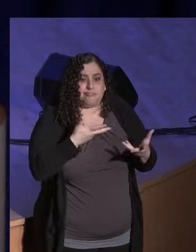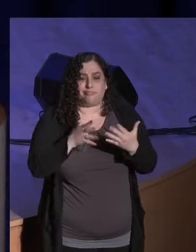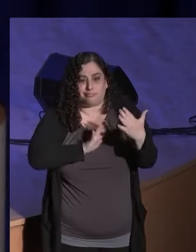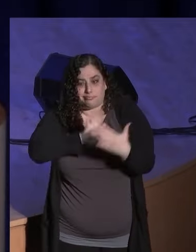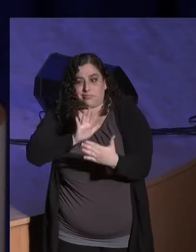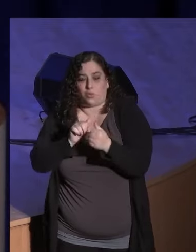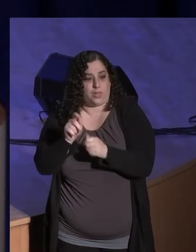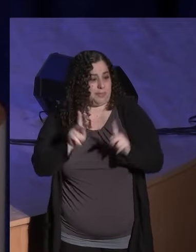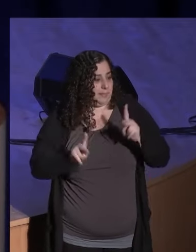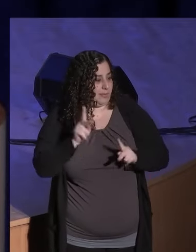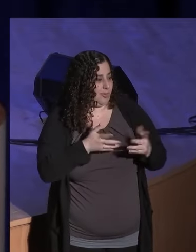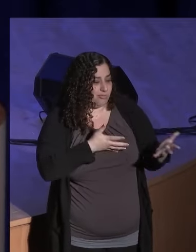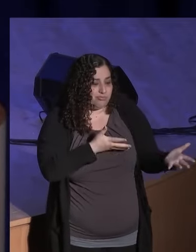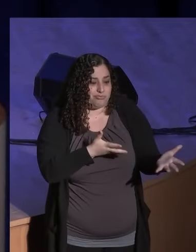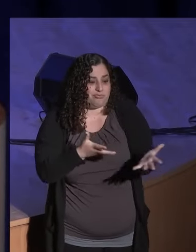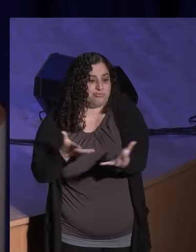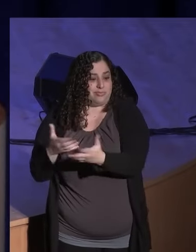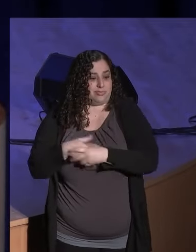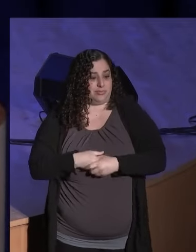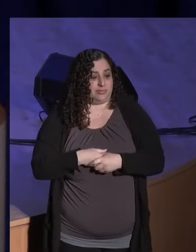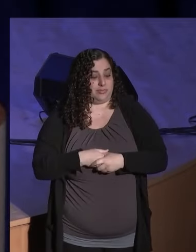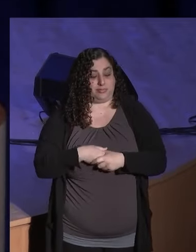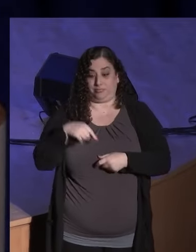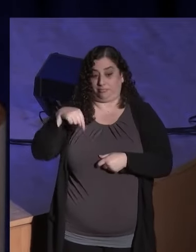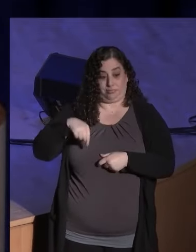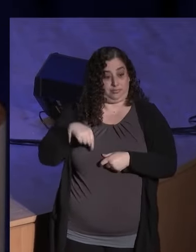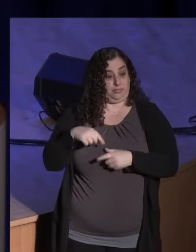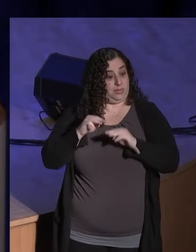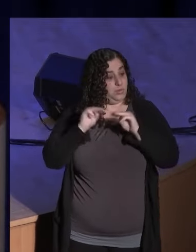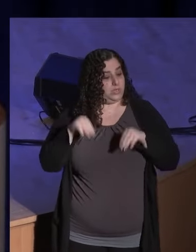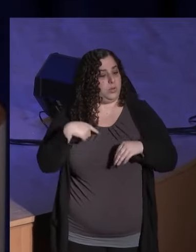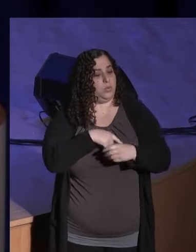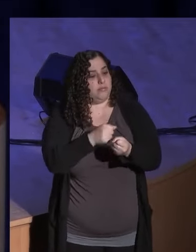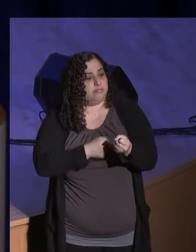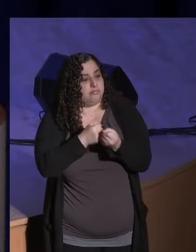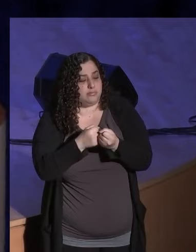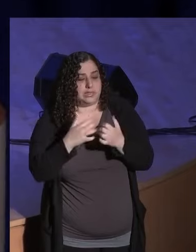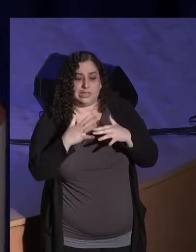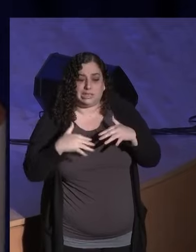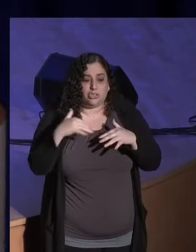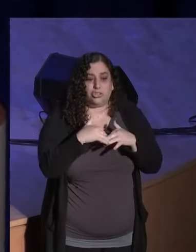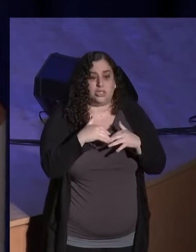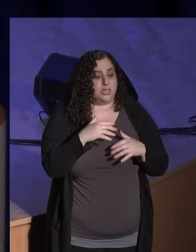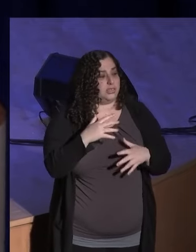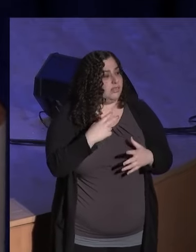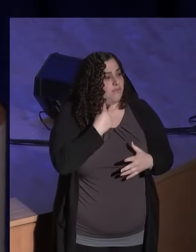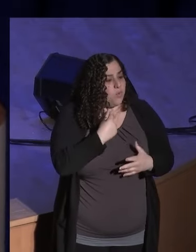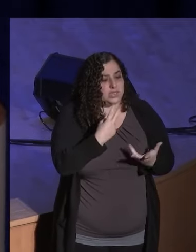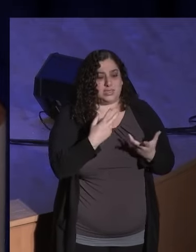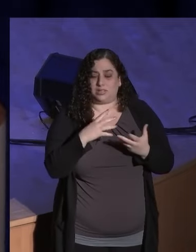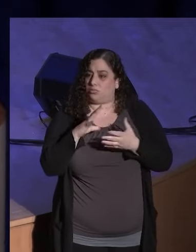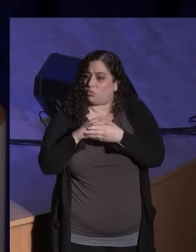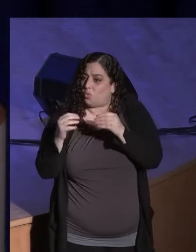the diversity of Indigenous voices and stories. Speaking of thanks, I must express my deepest